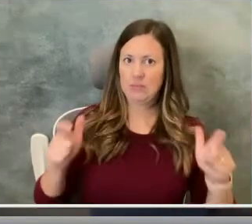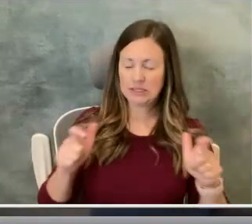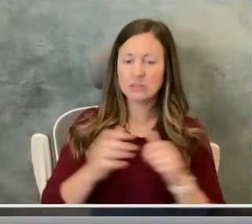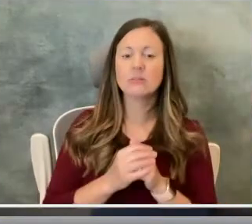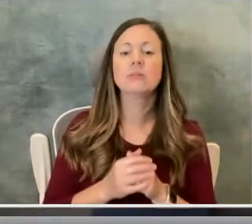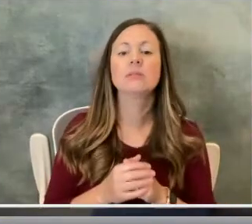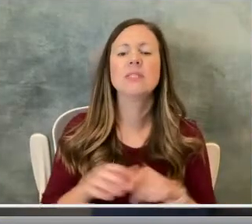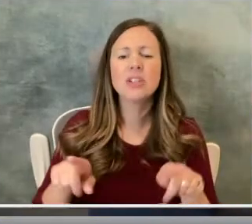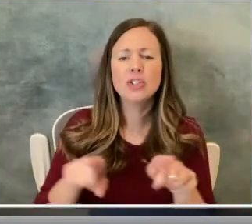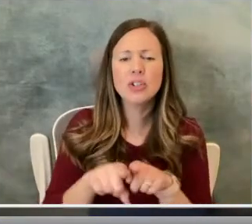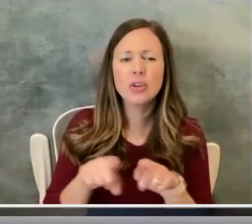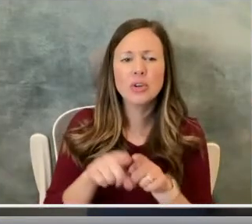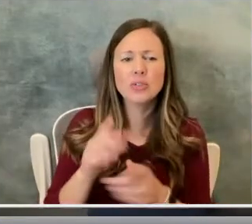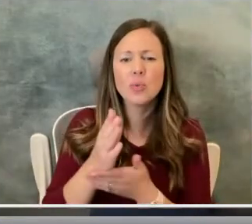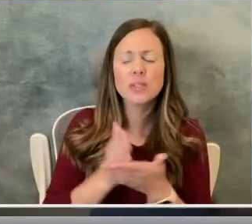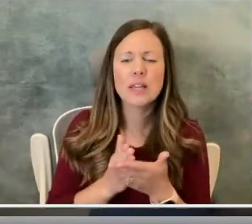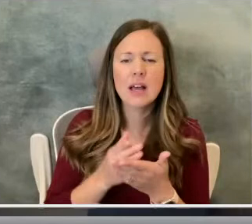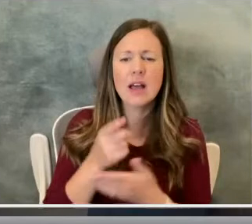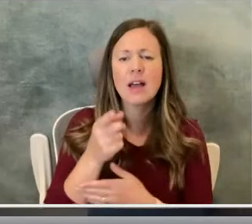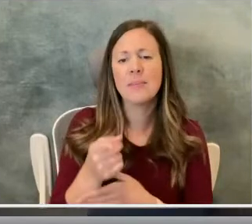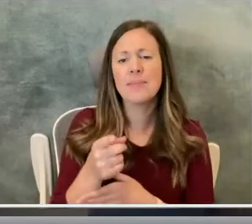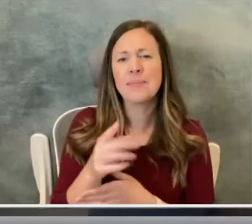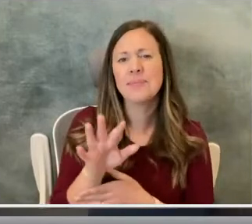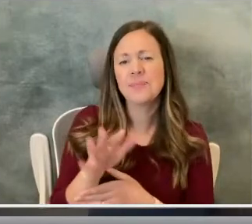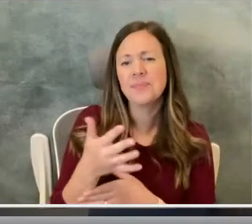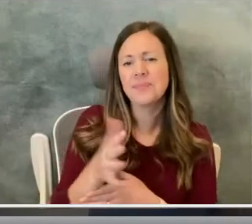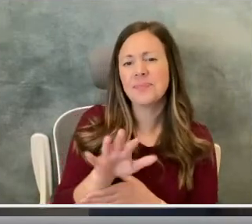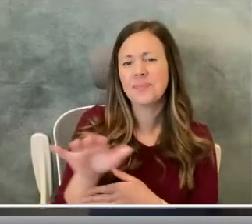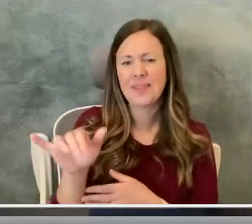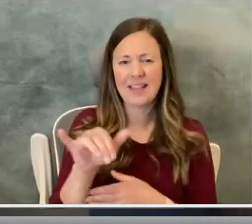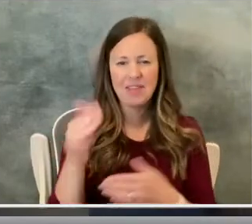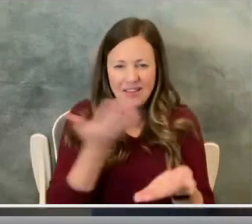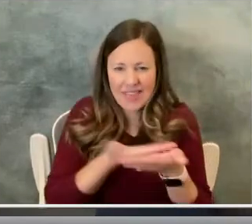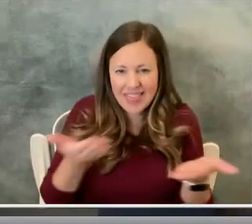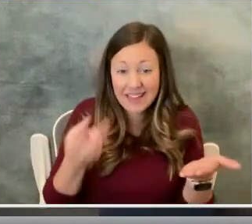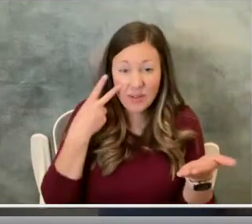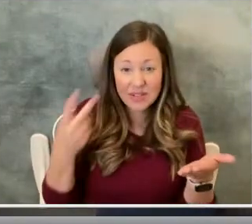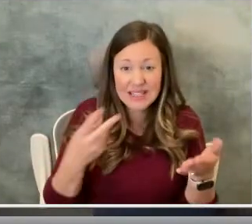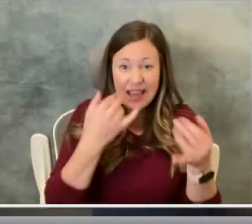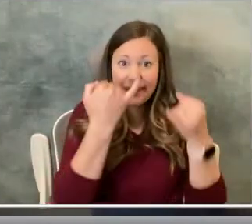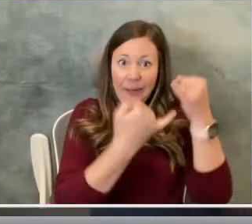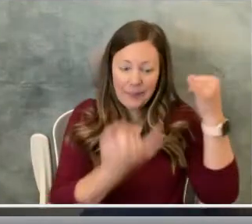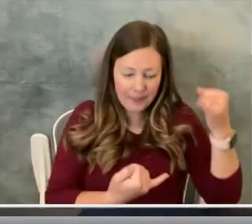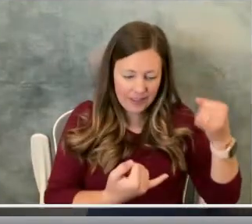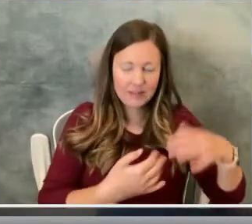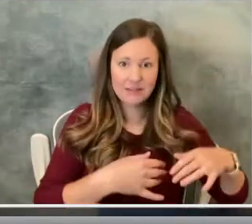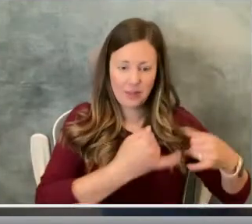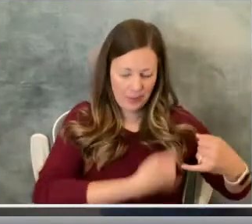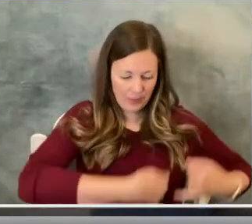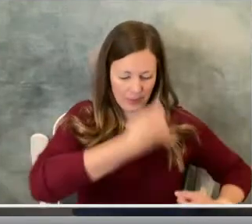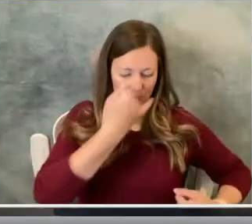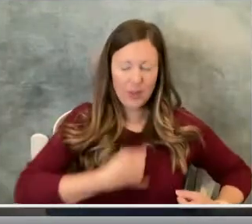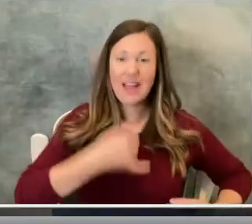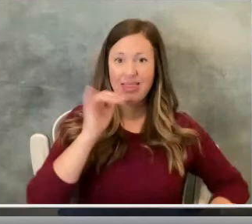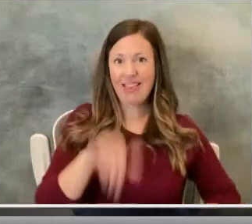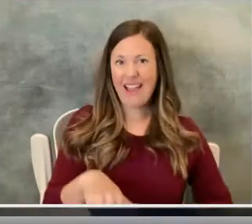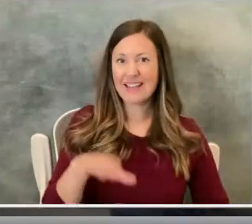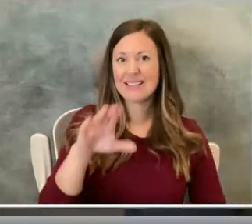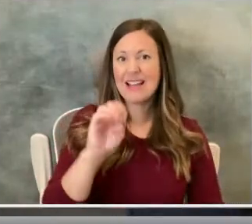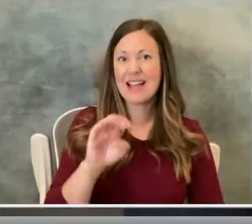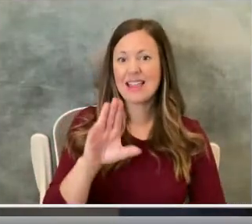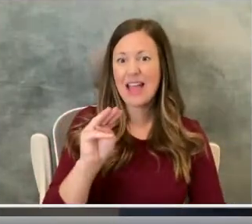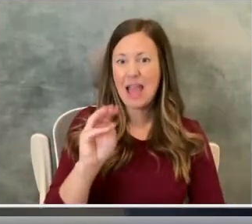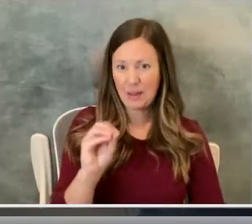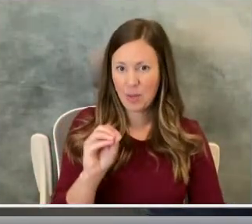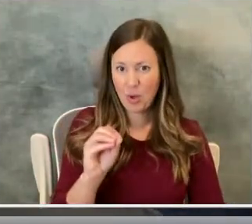of dense objects coming up through the bottom of the screen. That's one of his ECMO cannulas that sits. So these are the. This is.